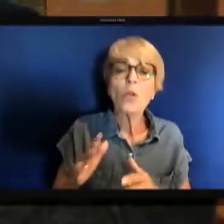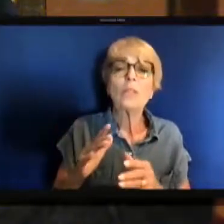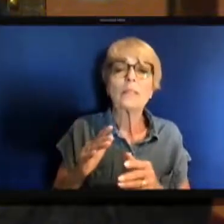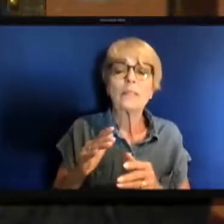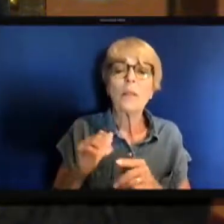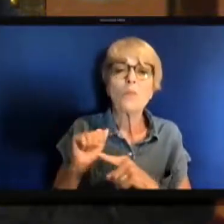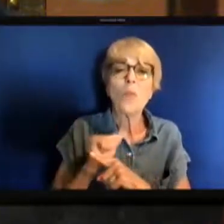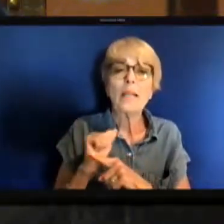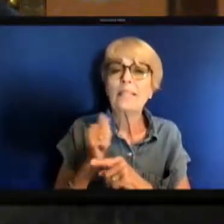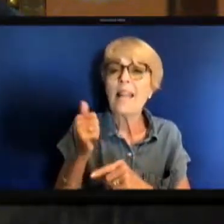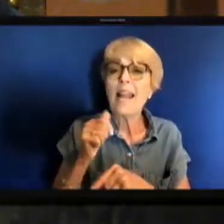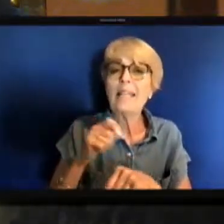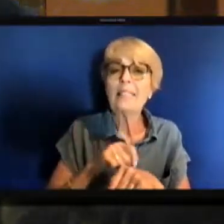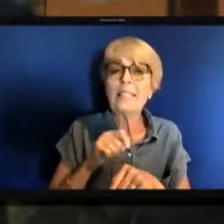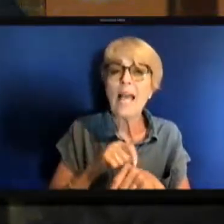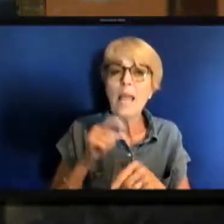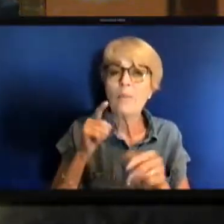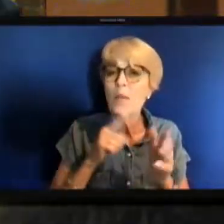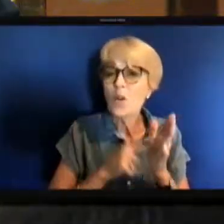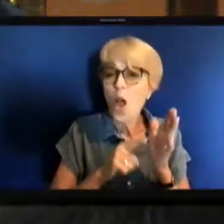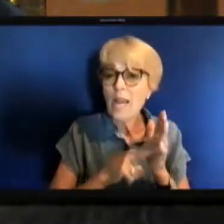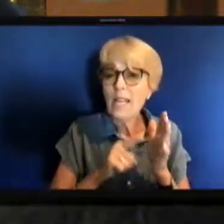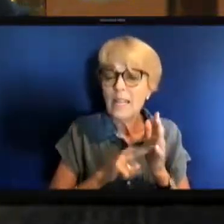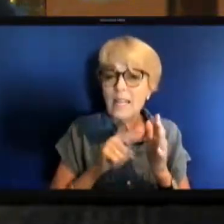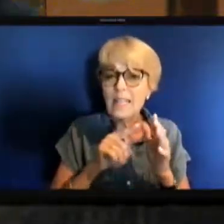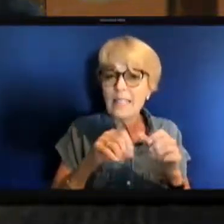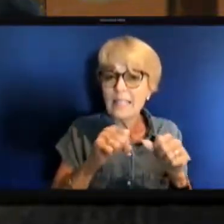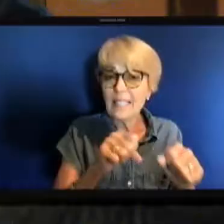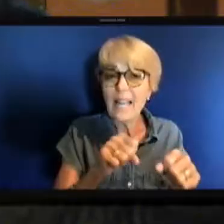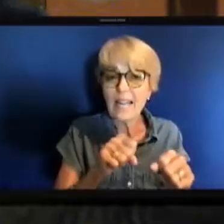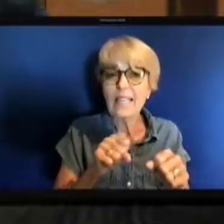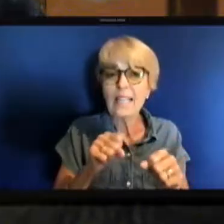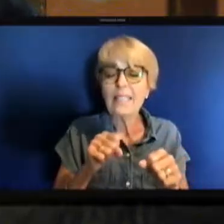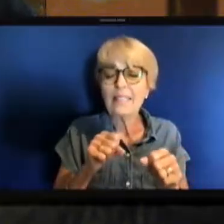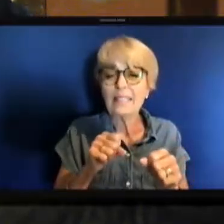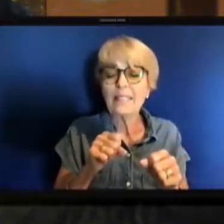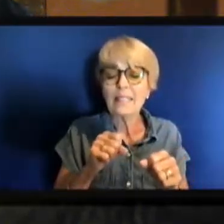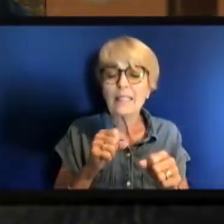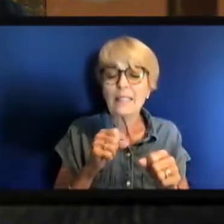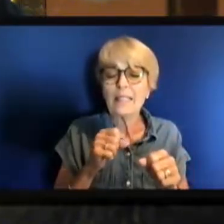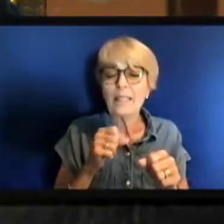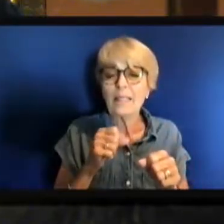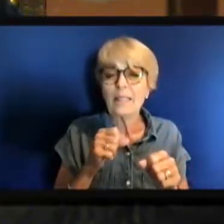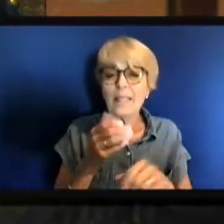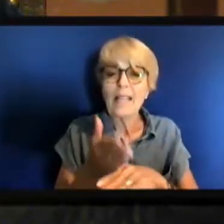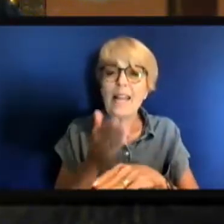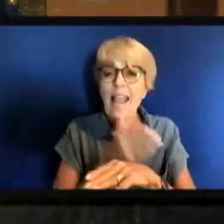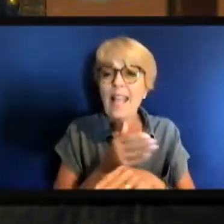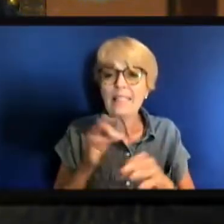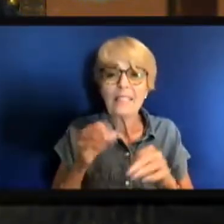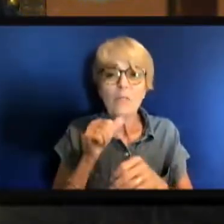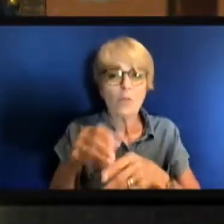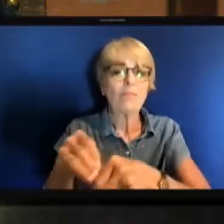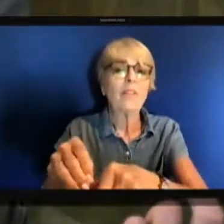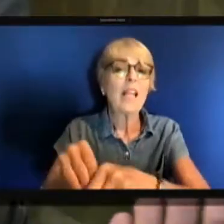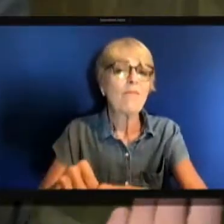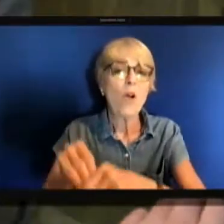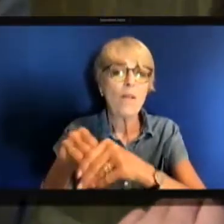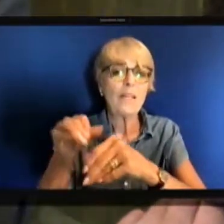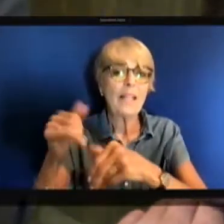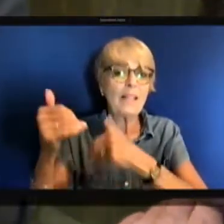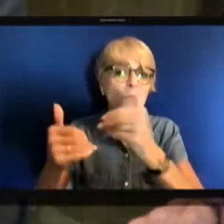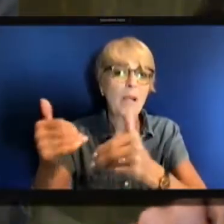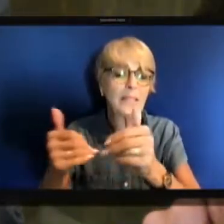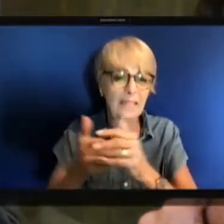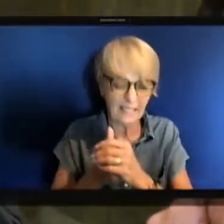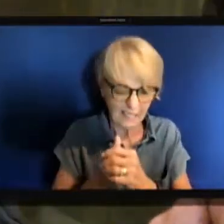conducted, are enhanced by not having been hands-on at this stage in the process. Okay. And just